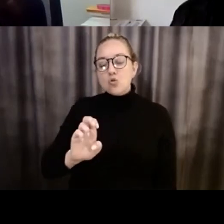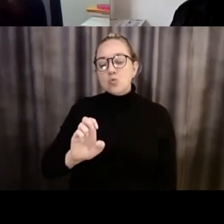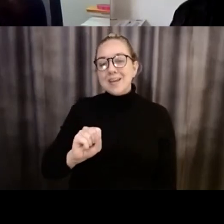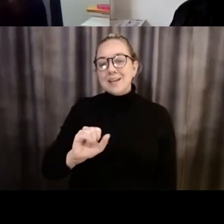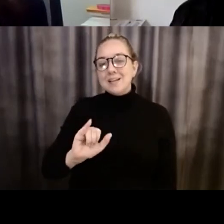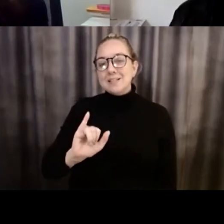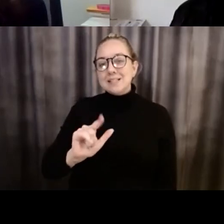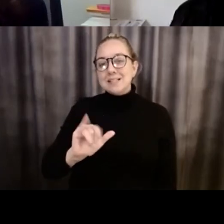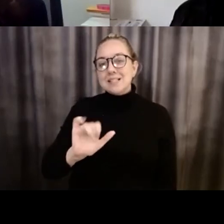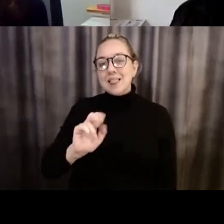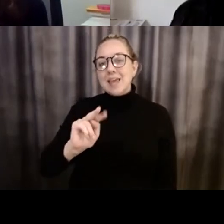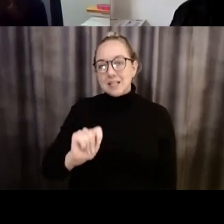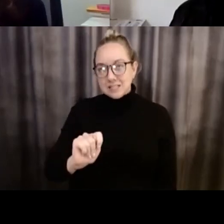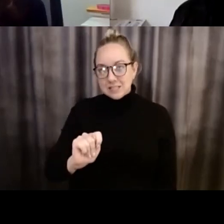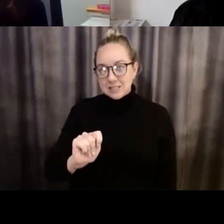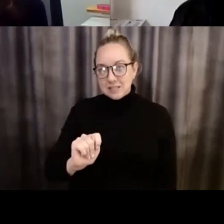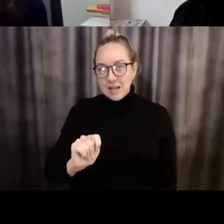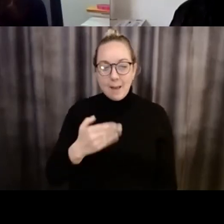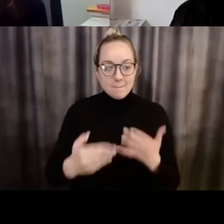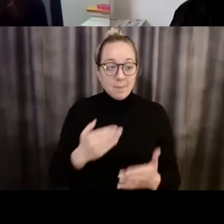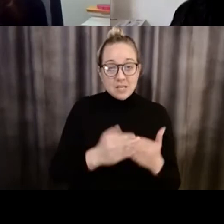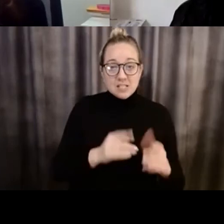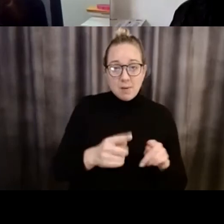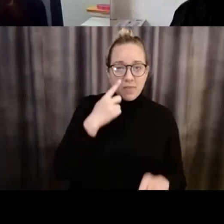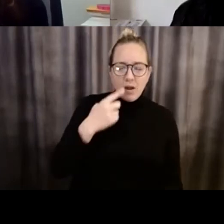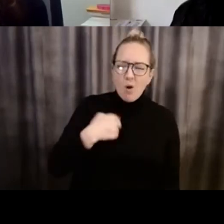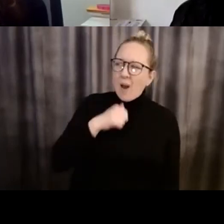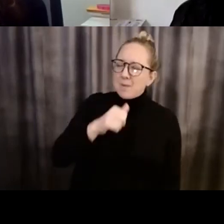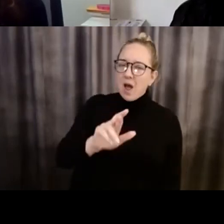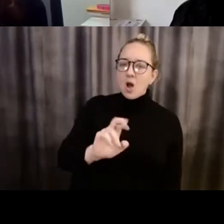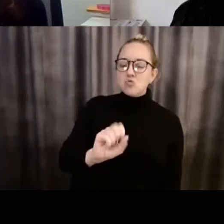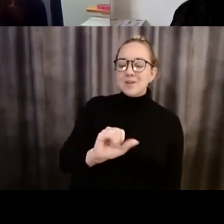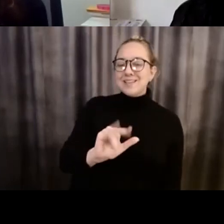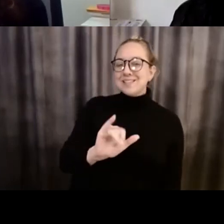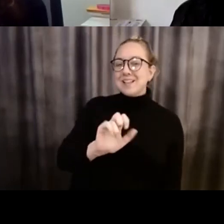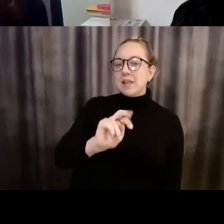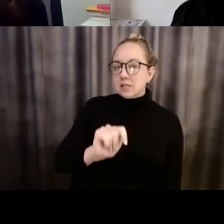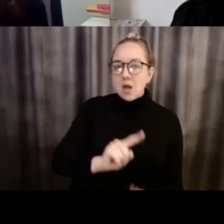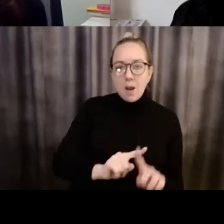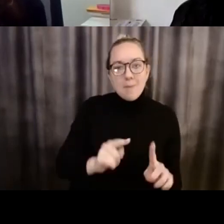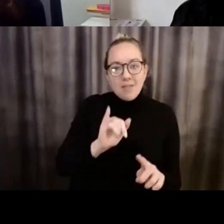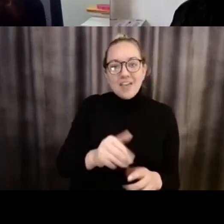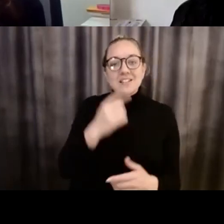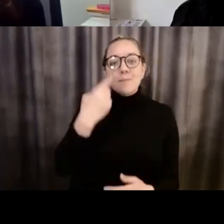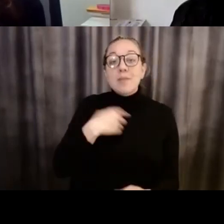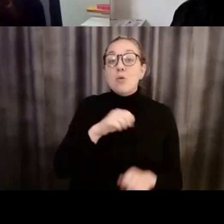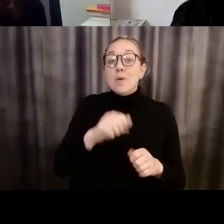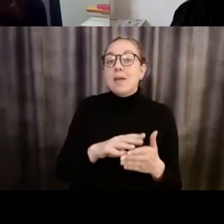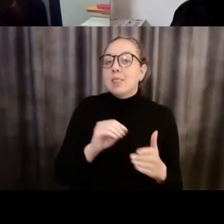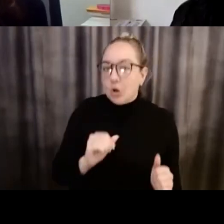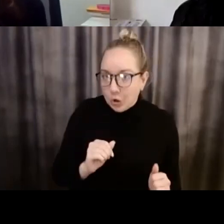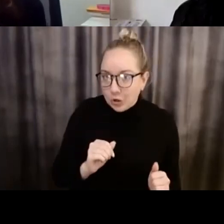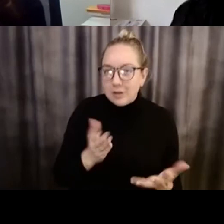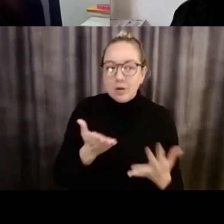but resilience can be learned. We can learn how to be resilient by engaging in self-care. We can learn how to be